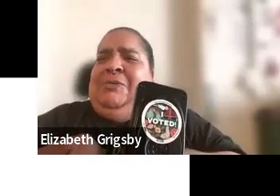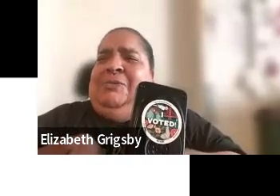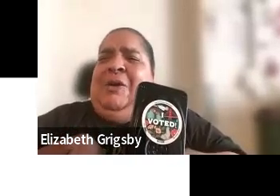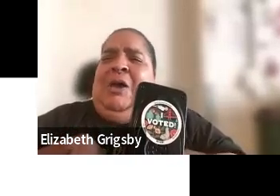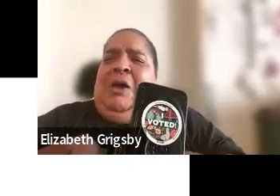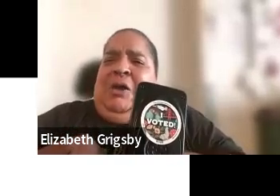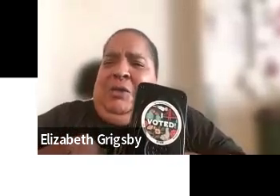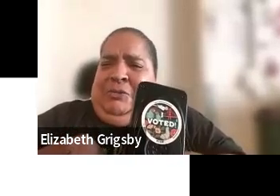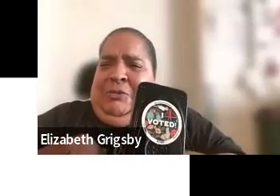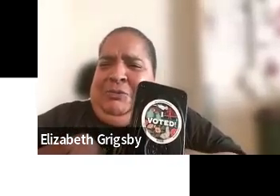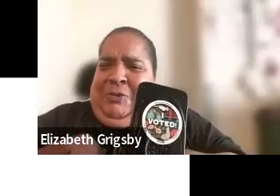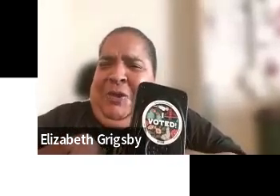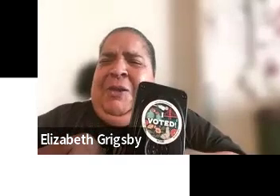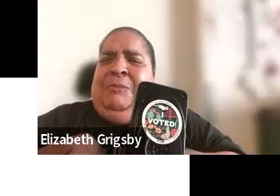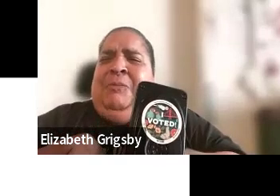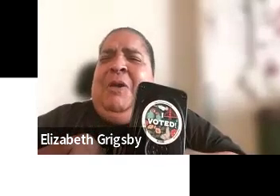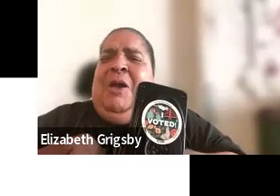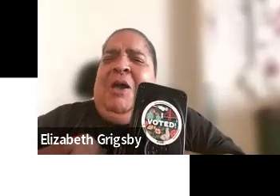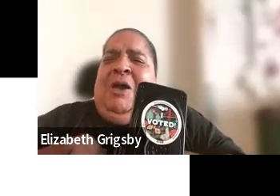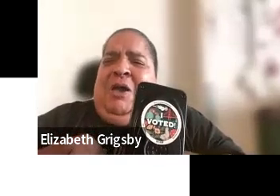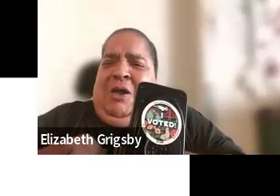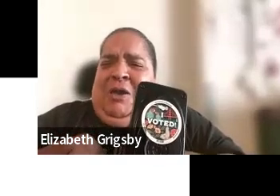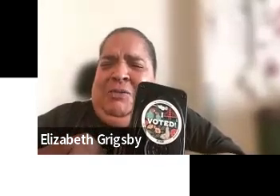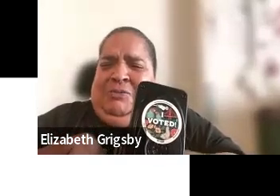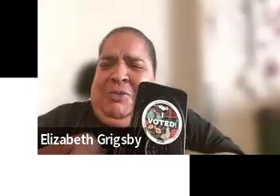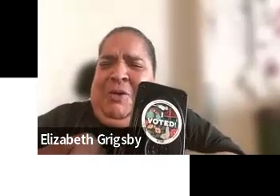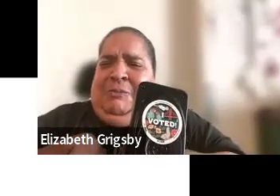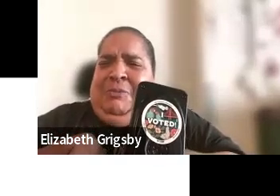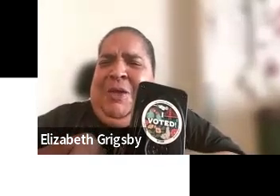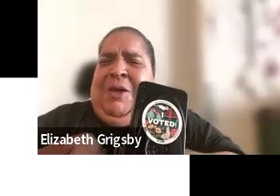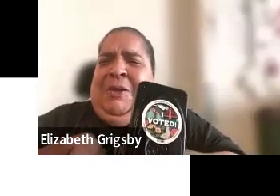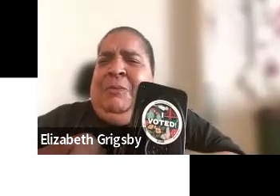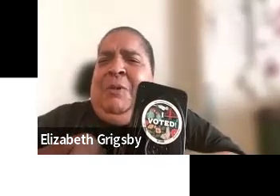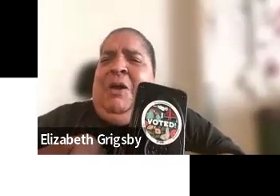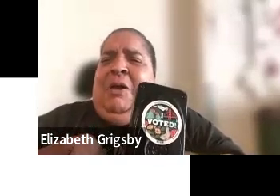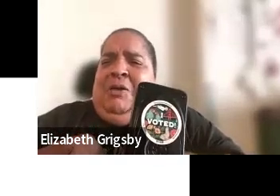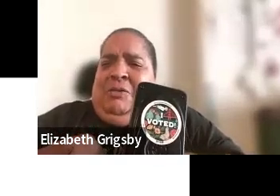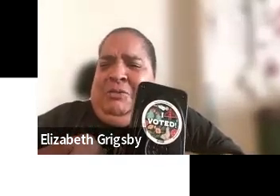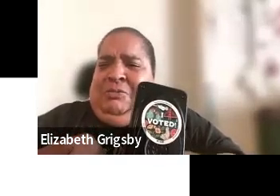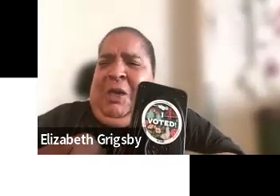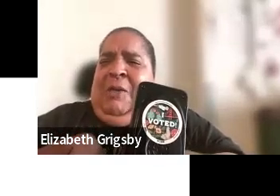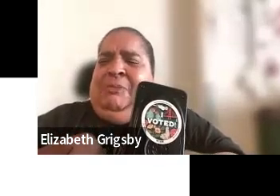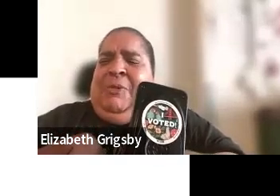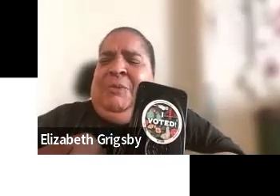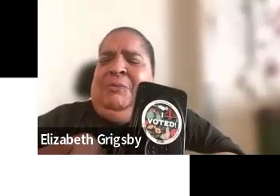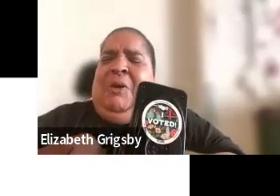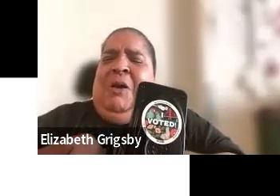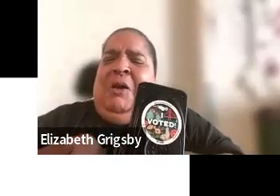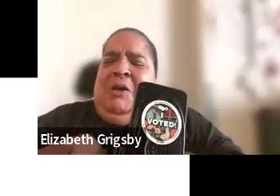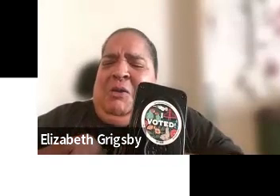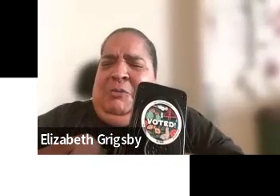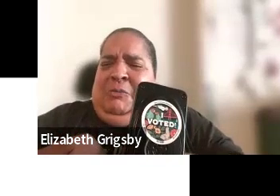also said the shame and self-blame stopped